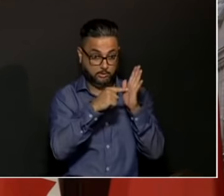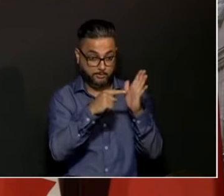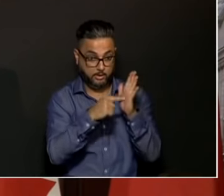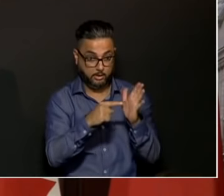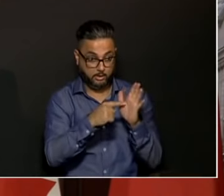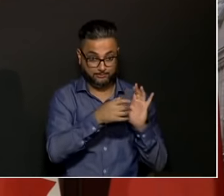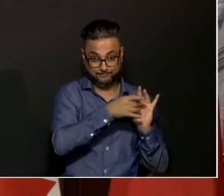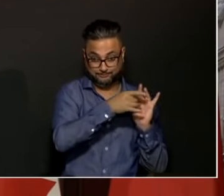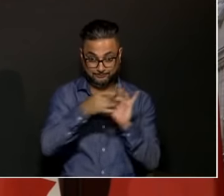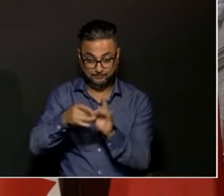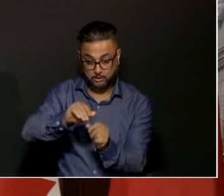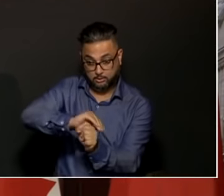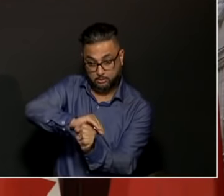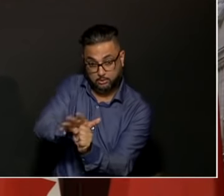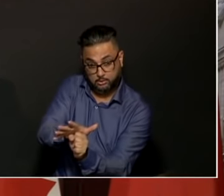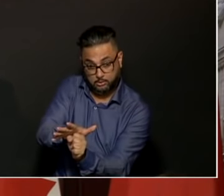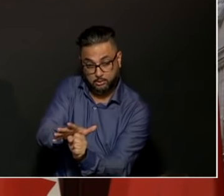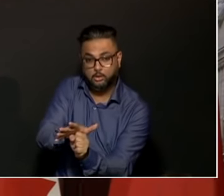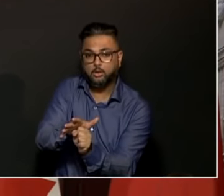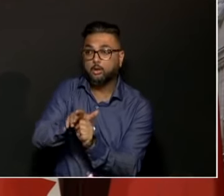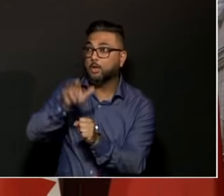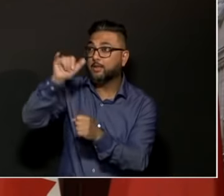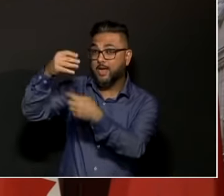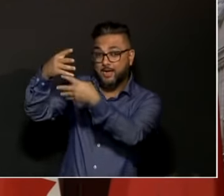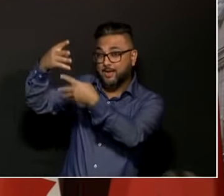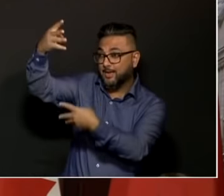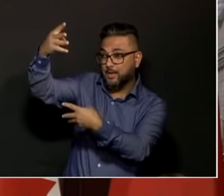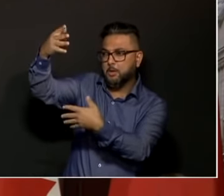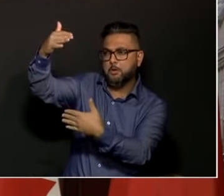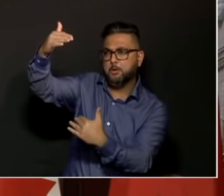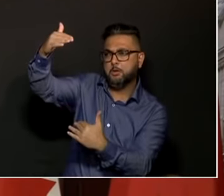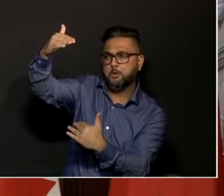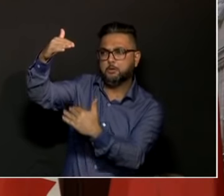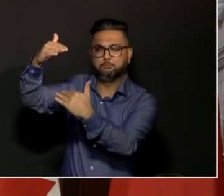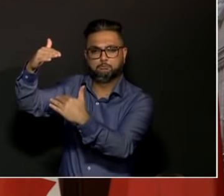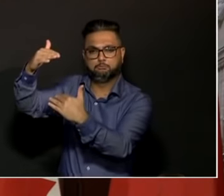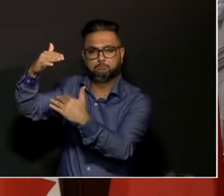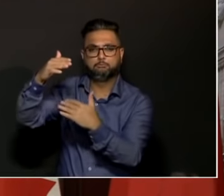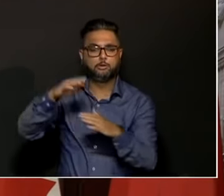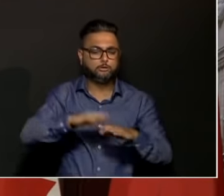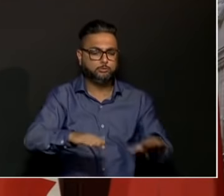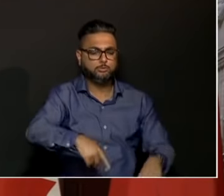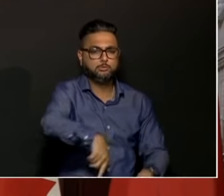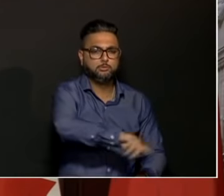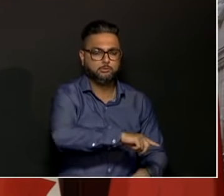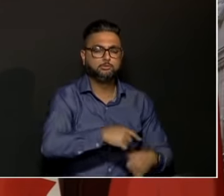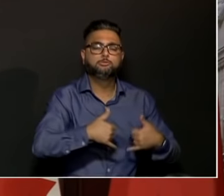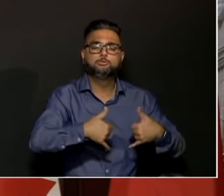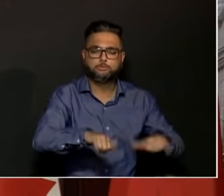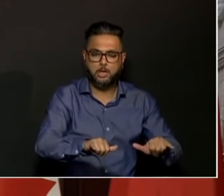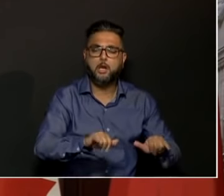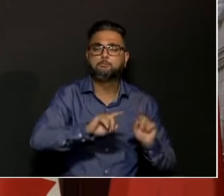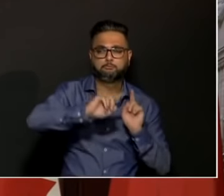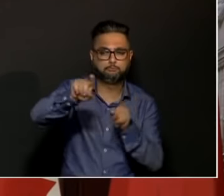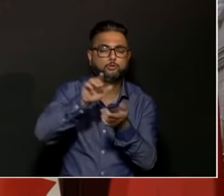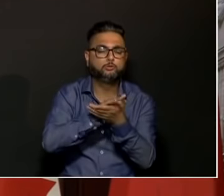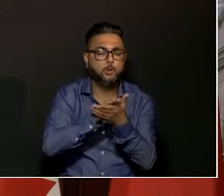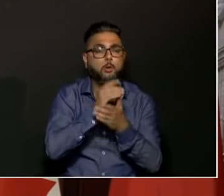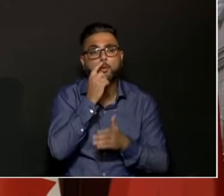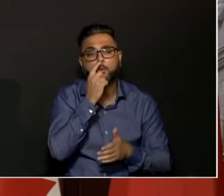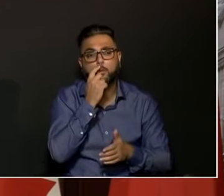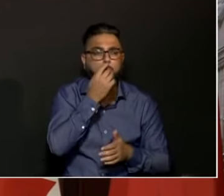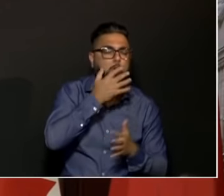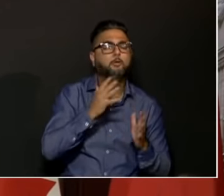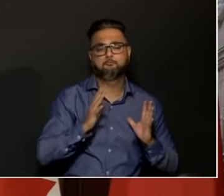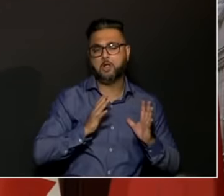COVID to allow for children to stay in school if it appears that it is only a runny nose. But the way that we can